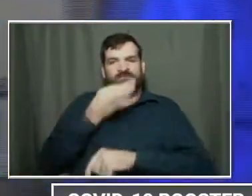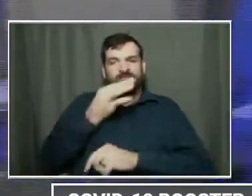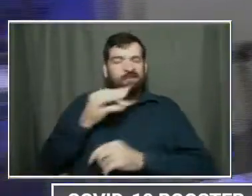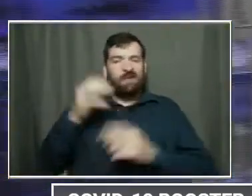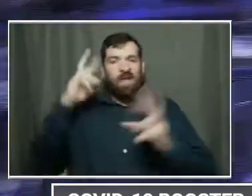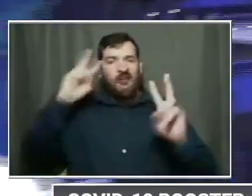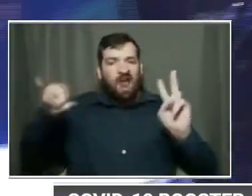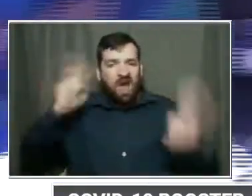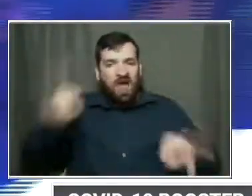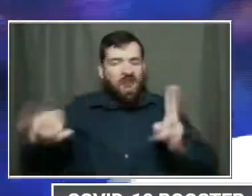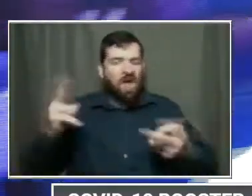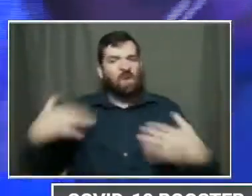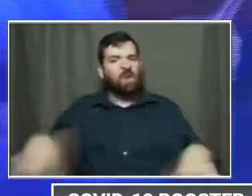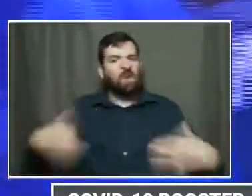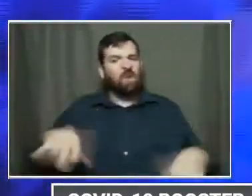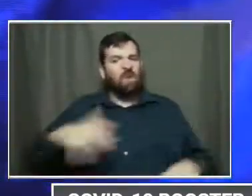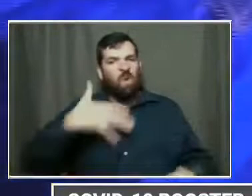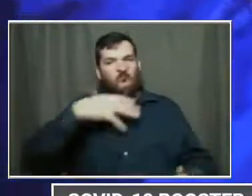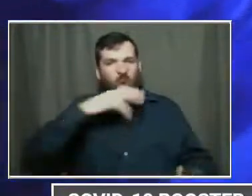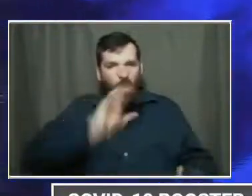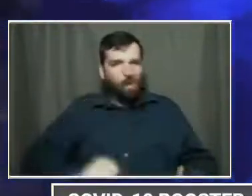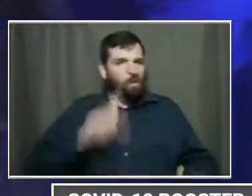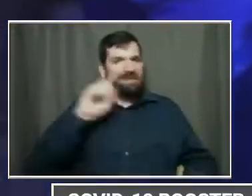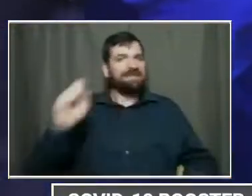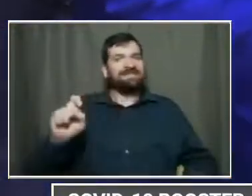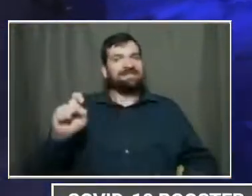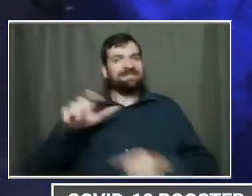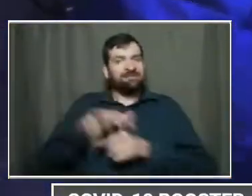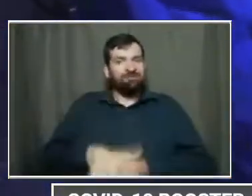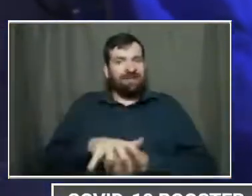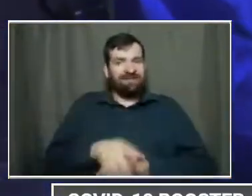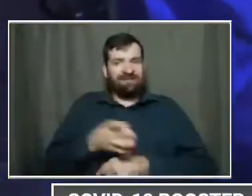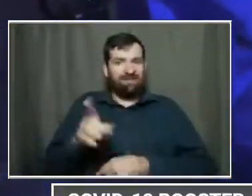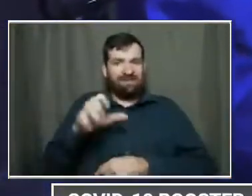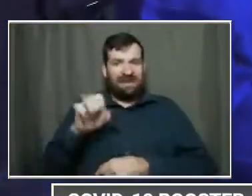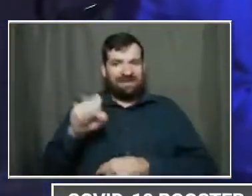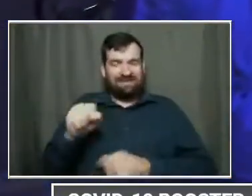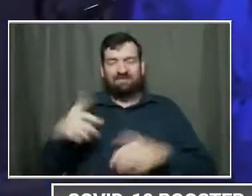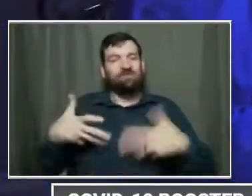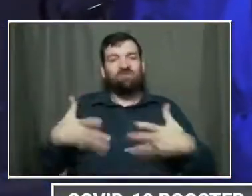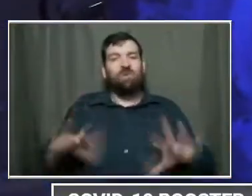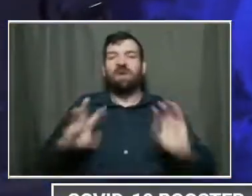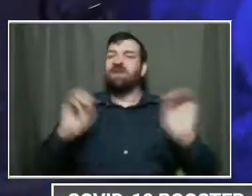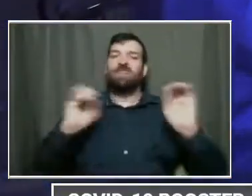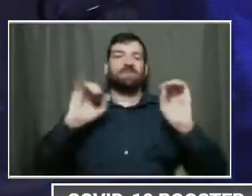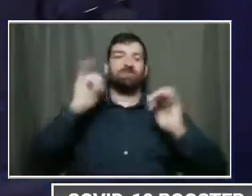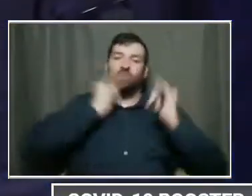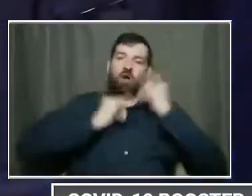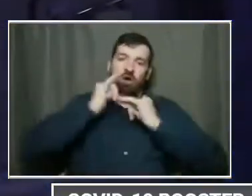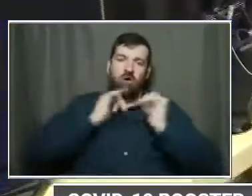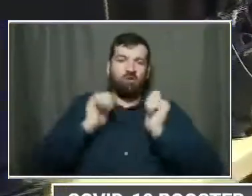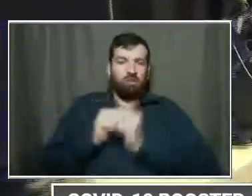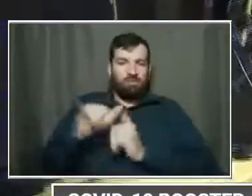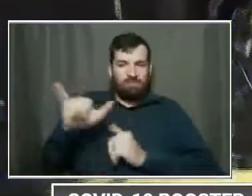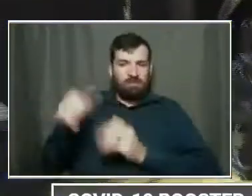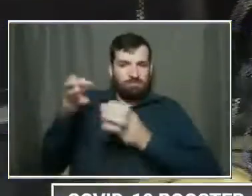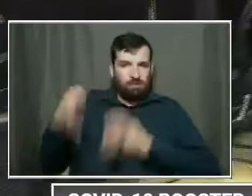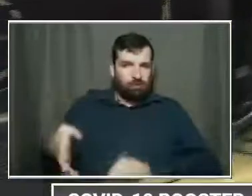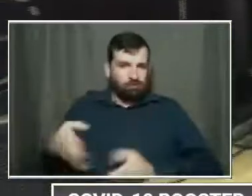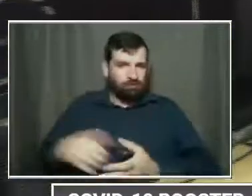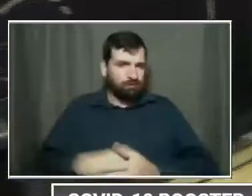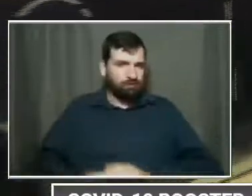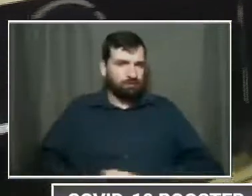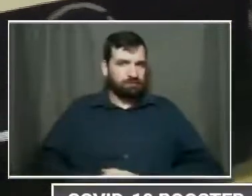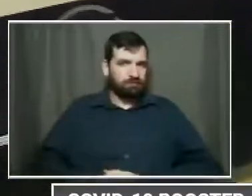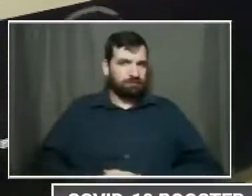aged quite a bit more because he stresses so much about these cases, and you really don't want anything to go wrong with that case. And so once